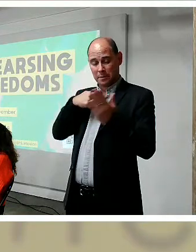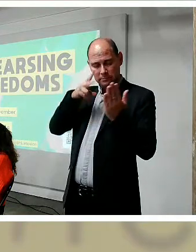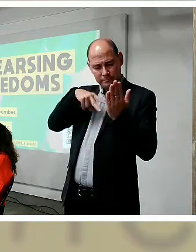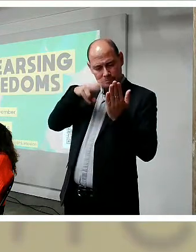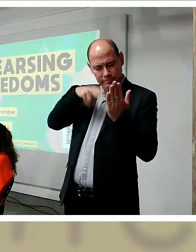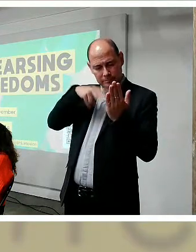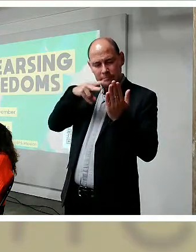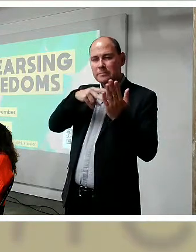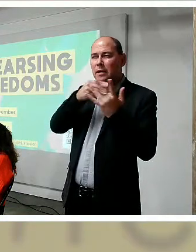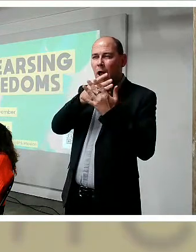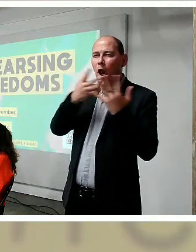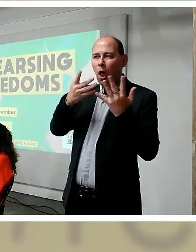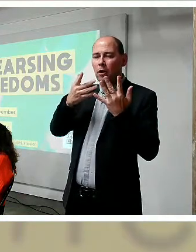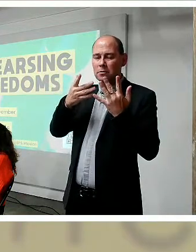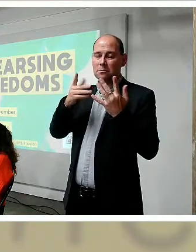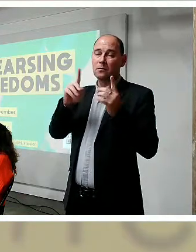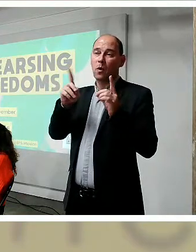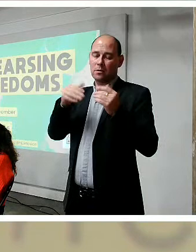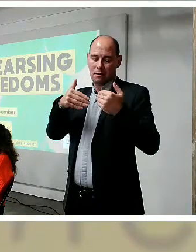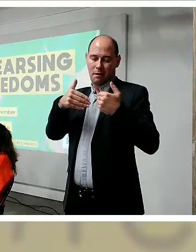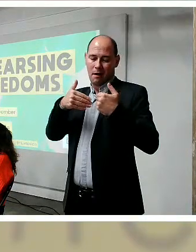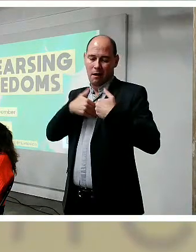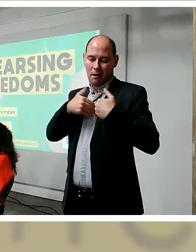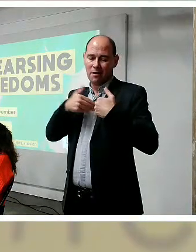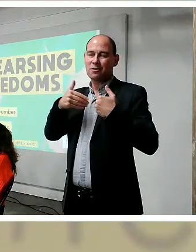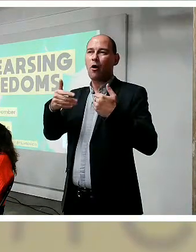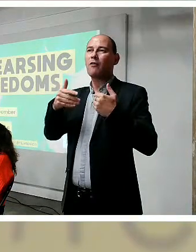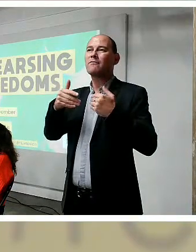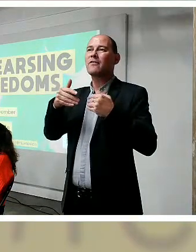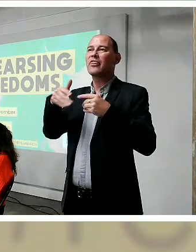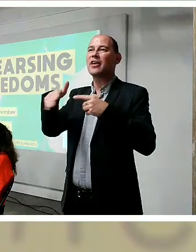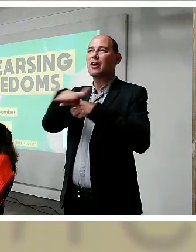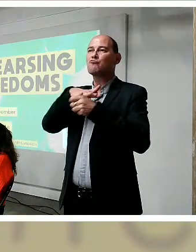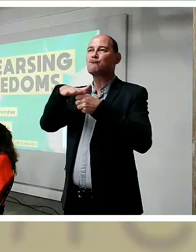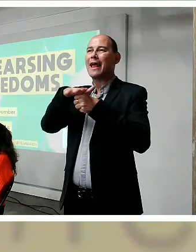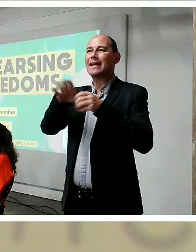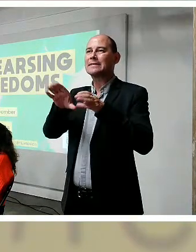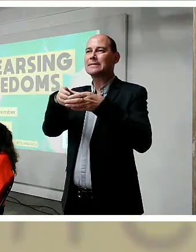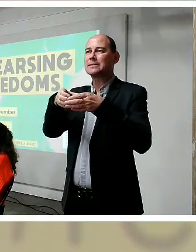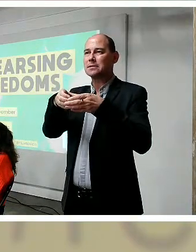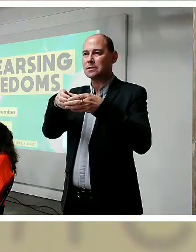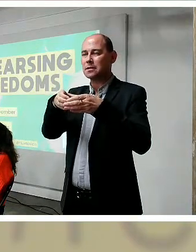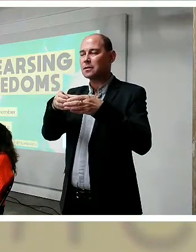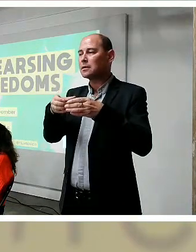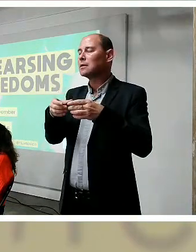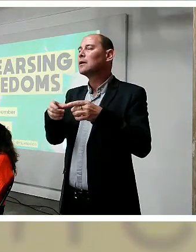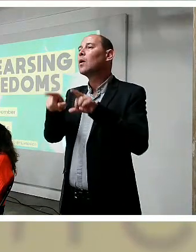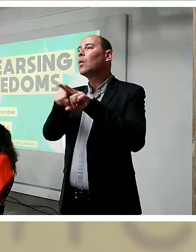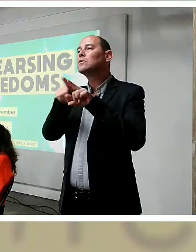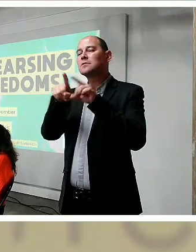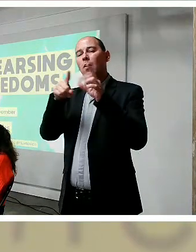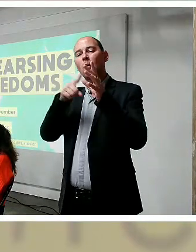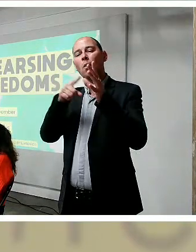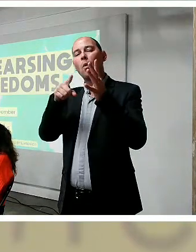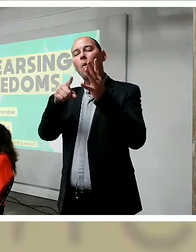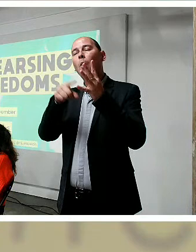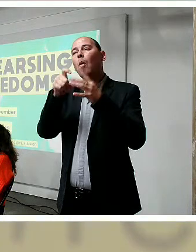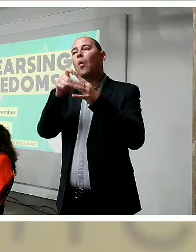was reading The Heart of the Race again. I was reading Audre Lorde's letter to